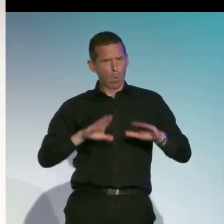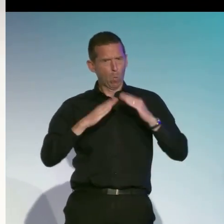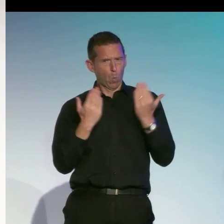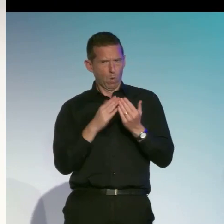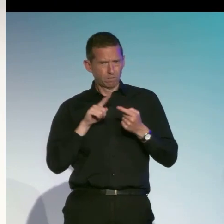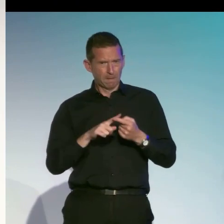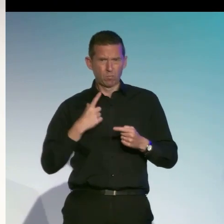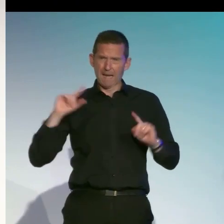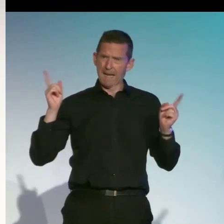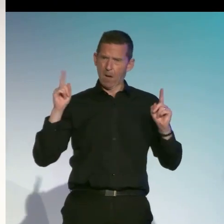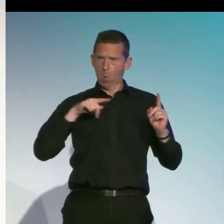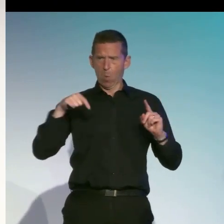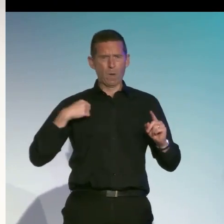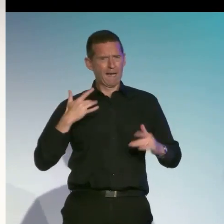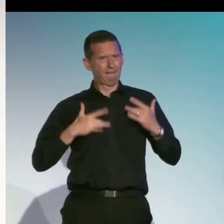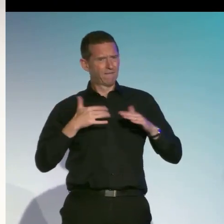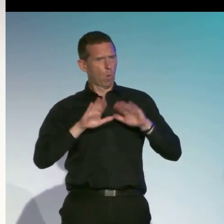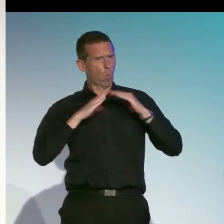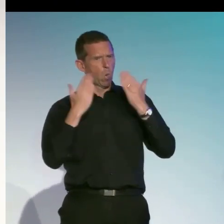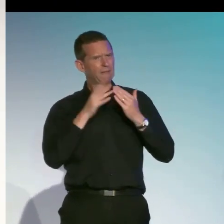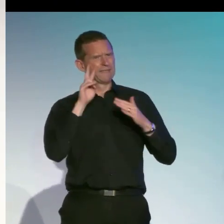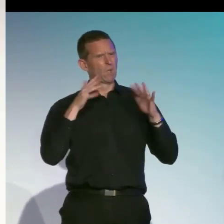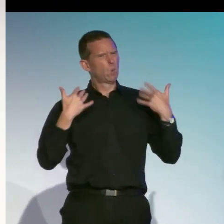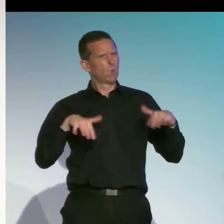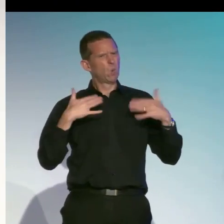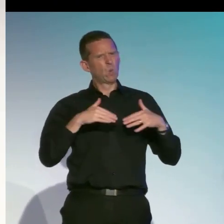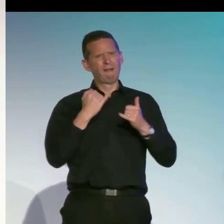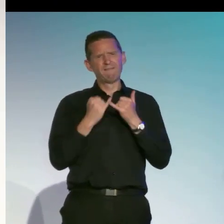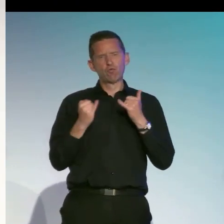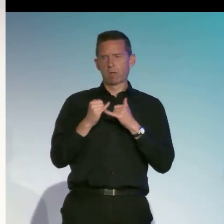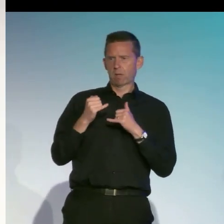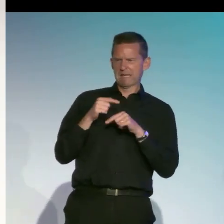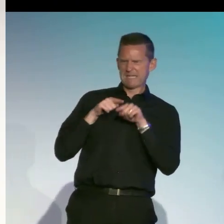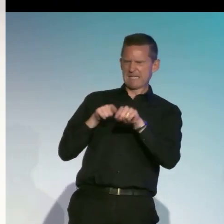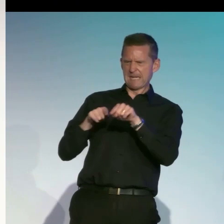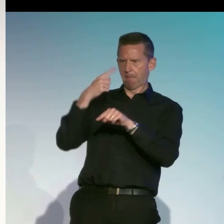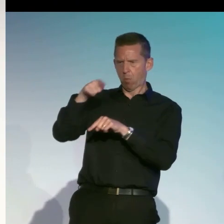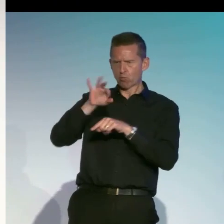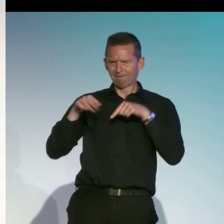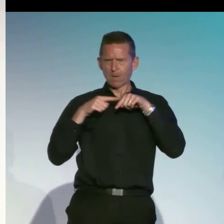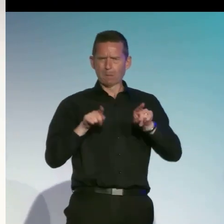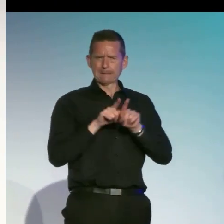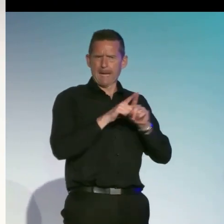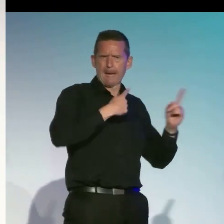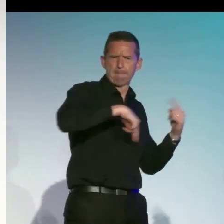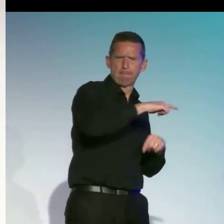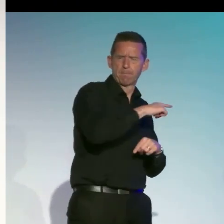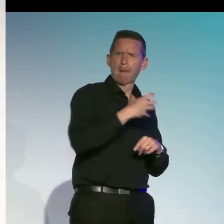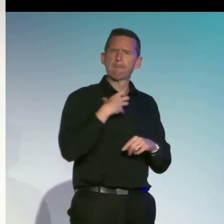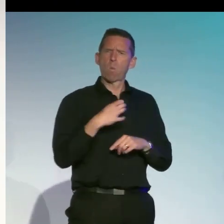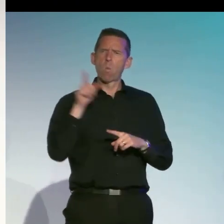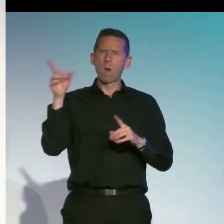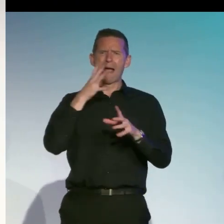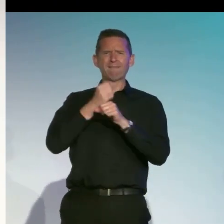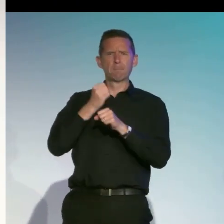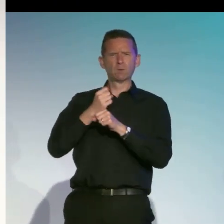we are in a world at the moment that we see great hostility towards those who don't conform. We're seeing increasingly authoritarian